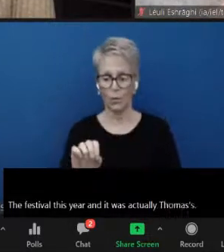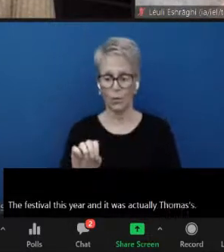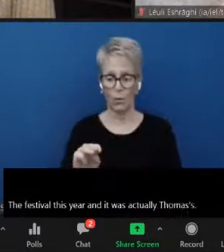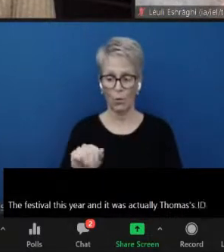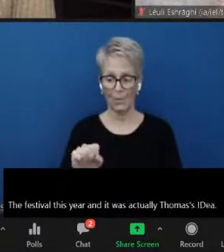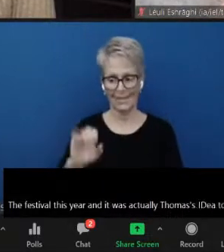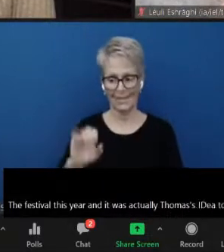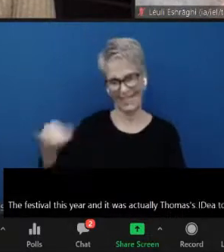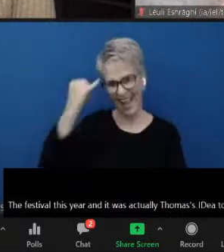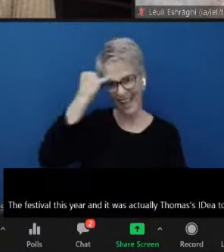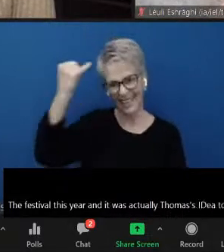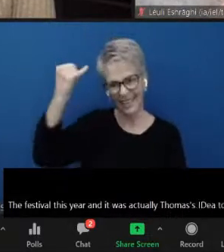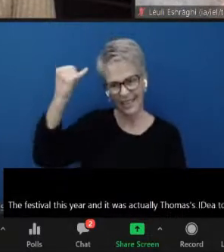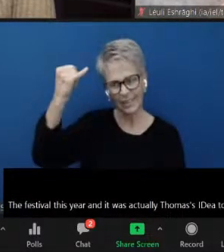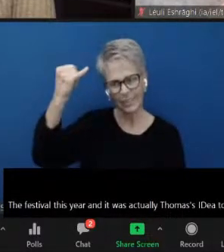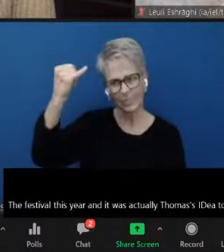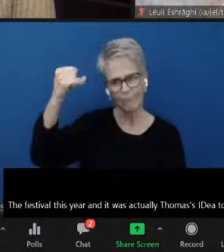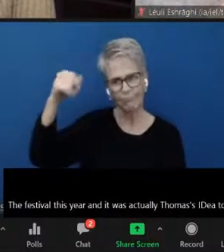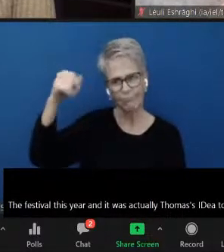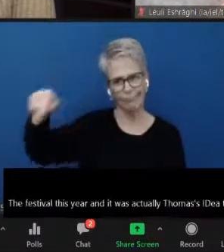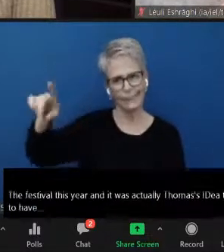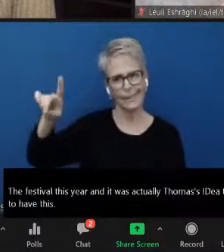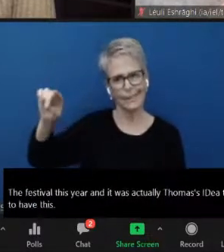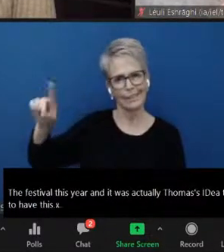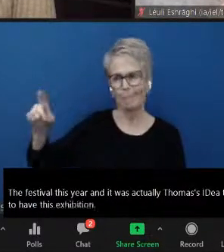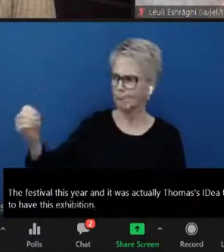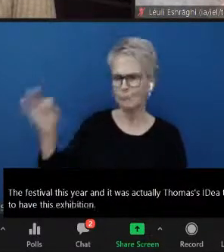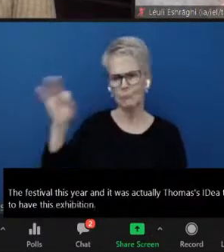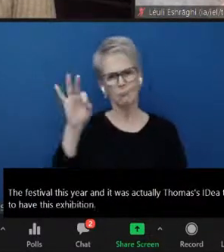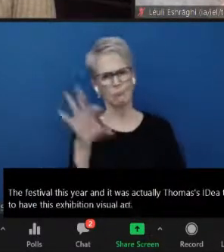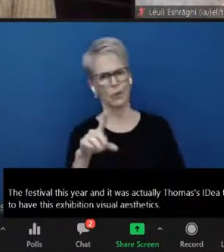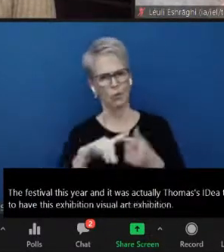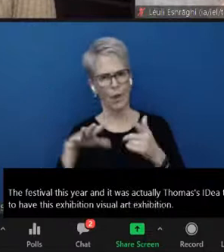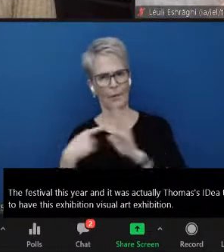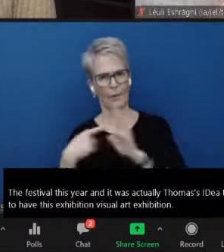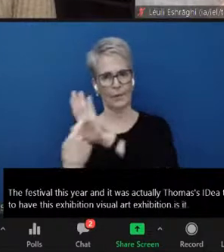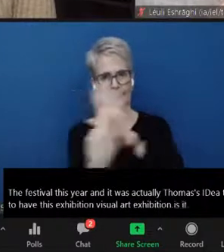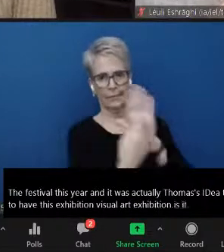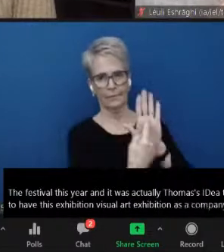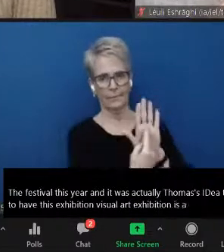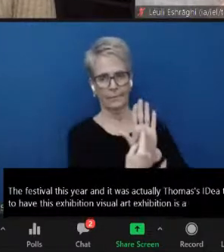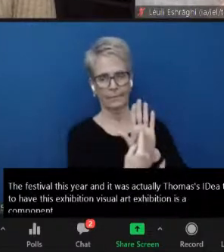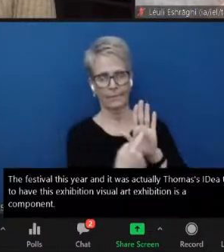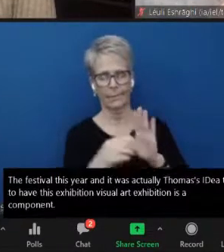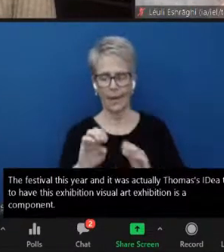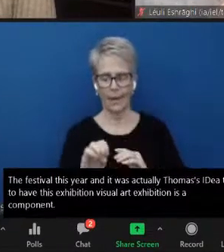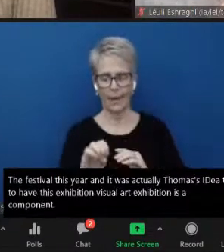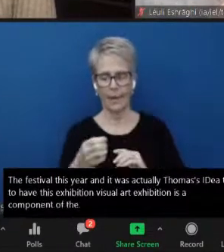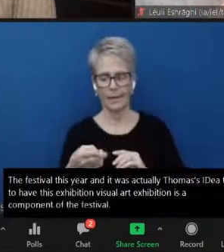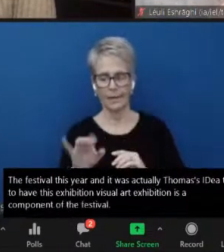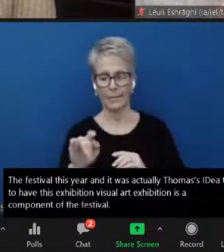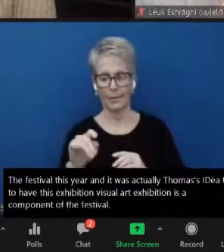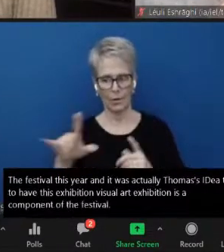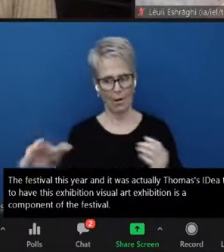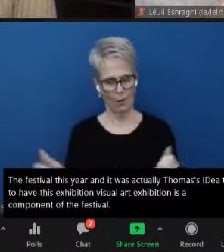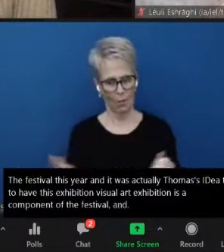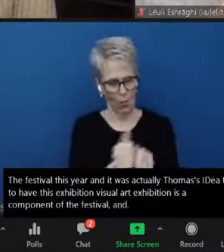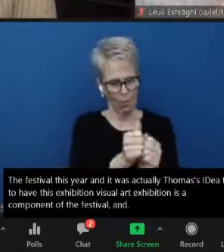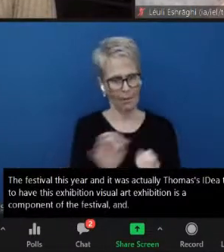idea to have this exhibition, visual art exhibition, as a component of the festival.